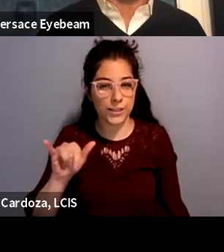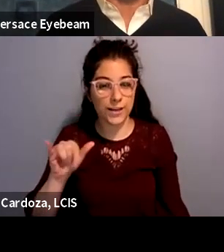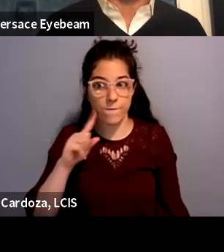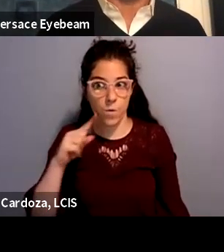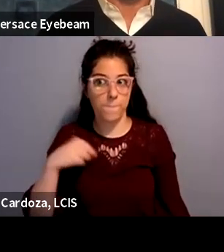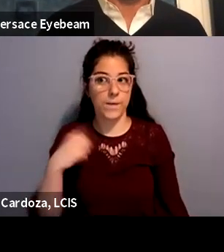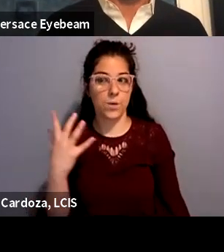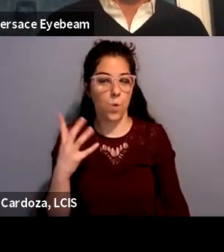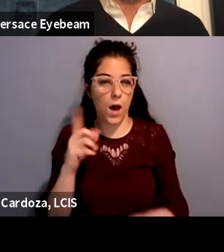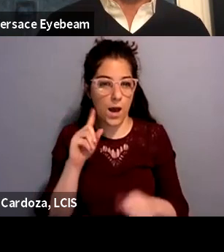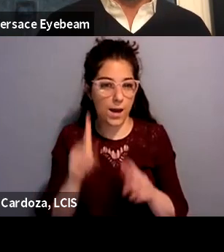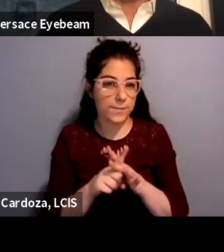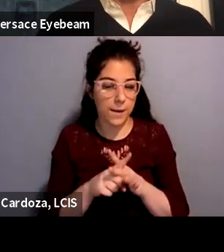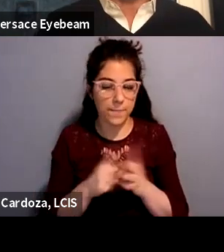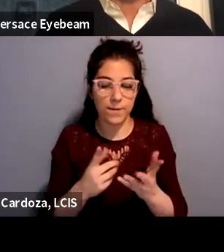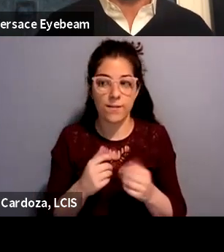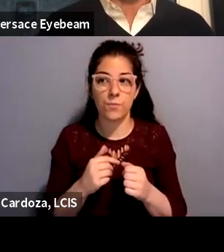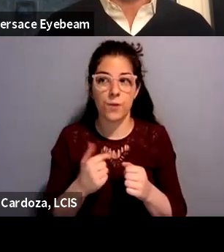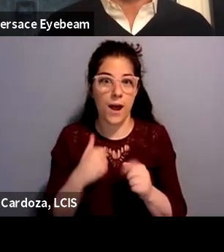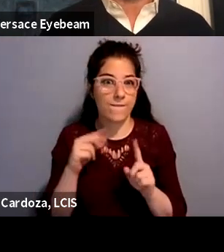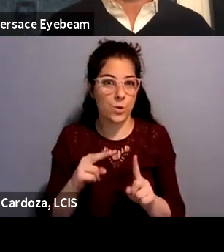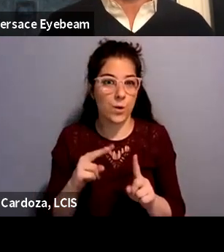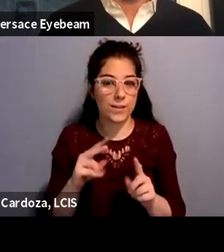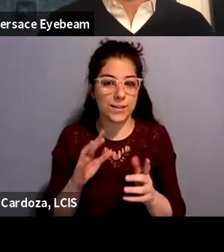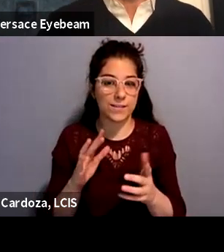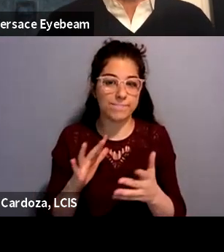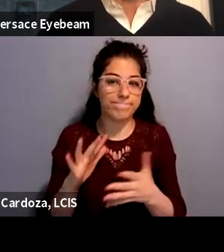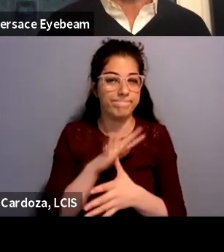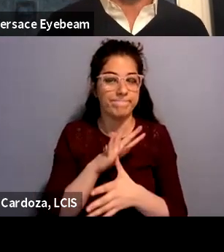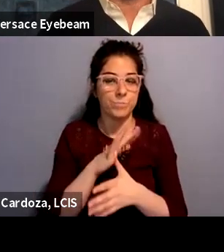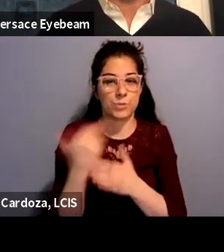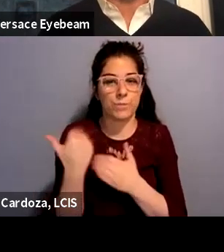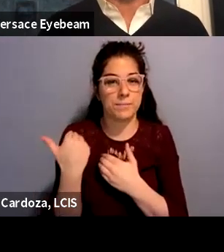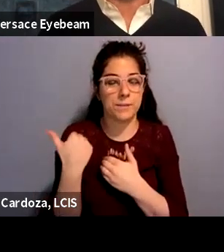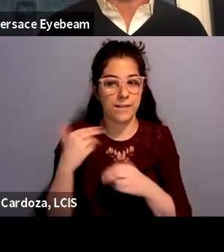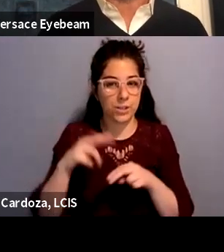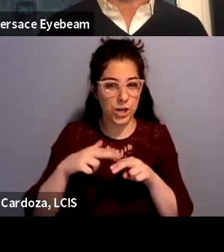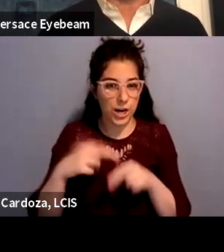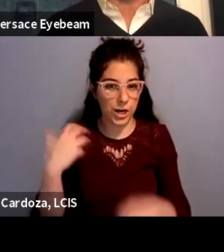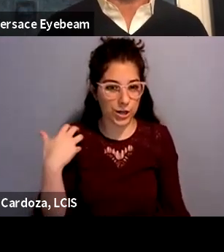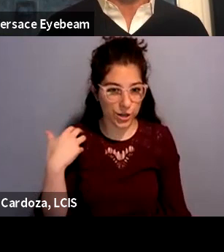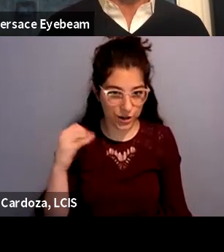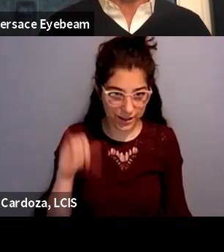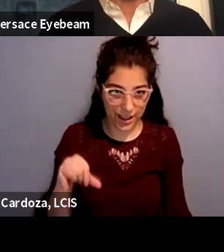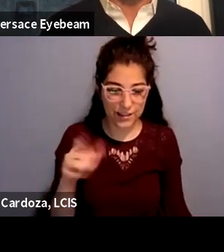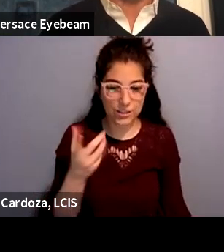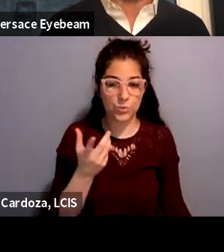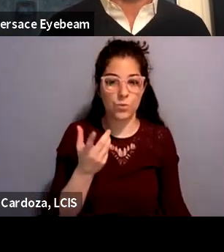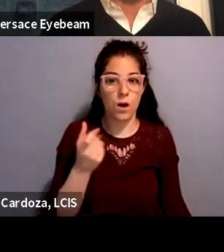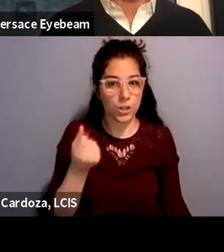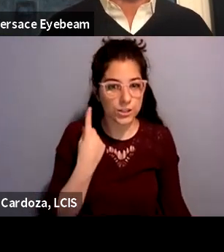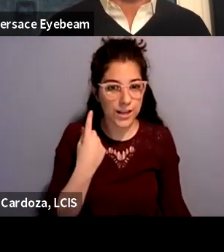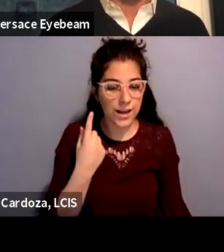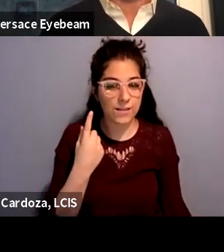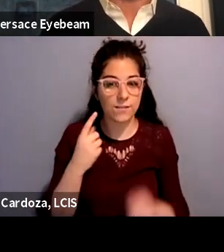up is, what I view as the primary responsibility of a chair, which is to, understand